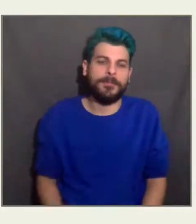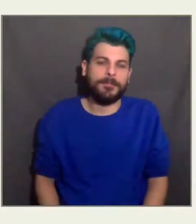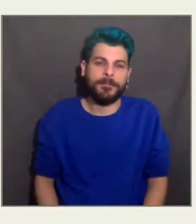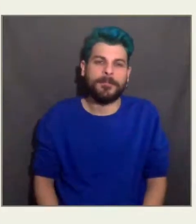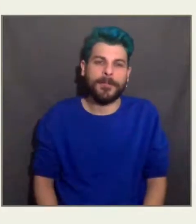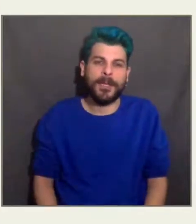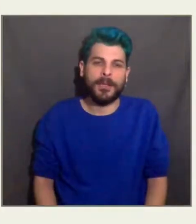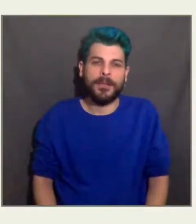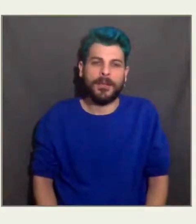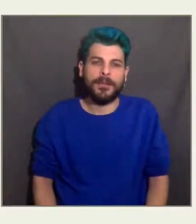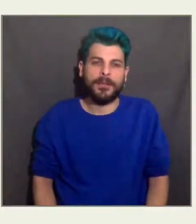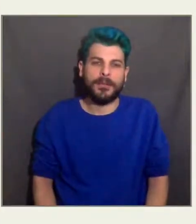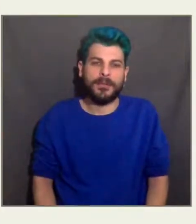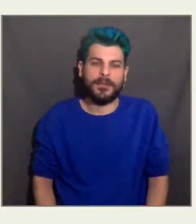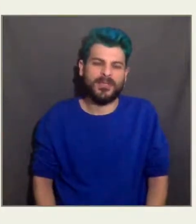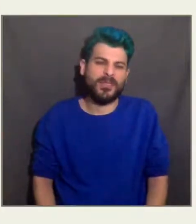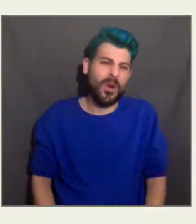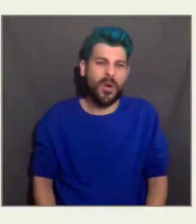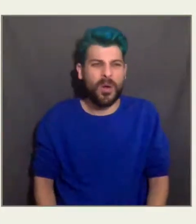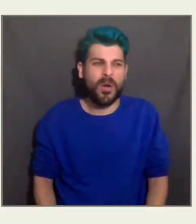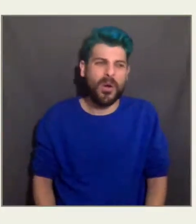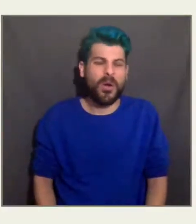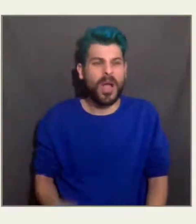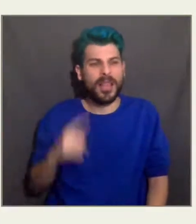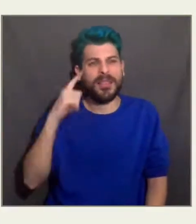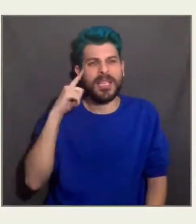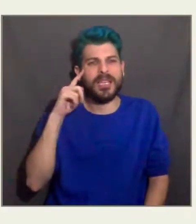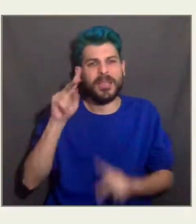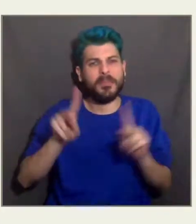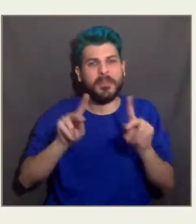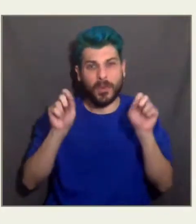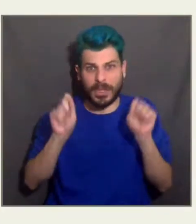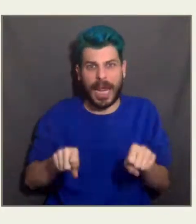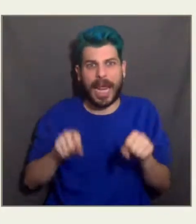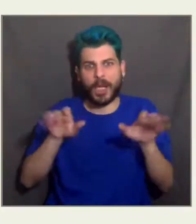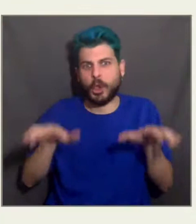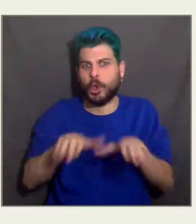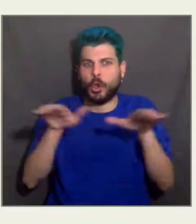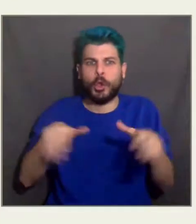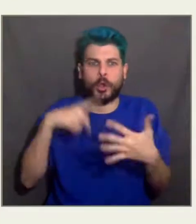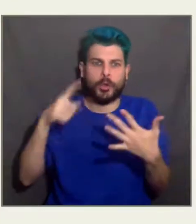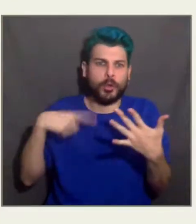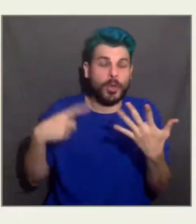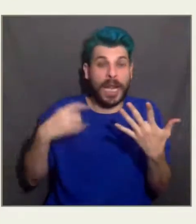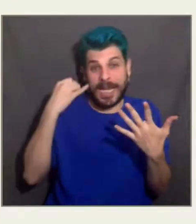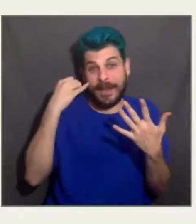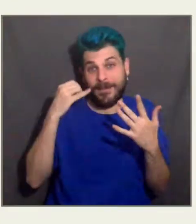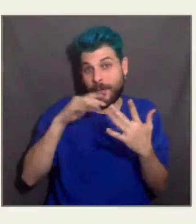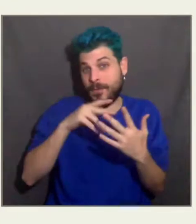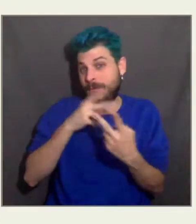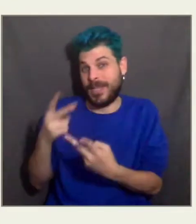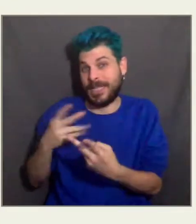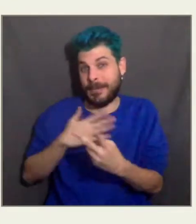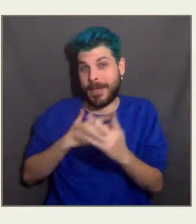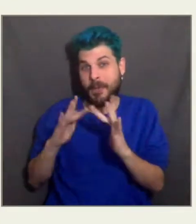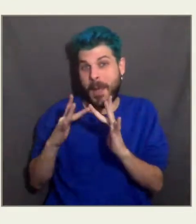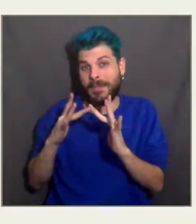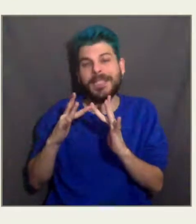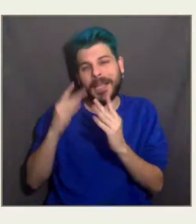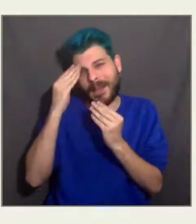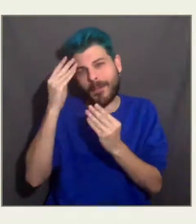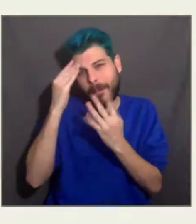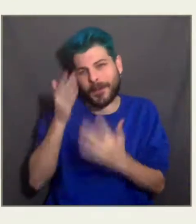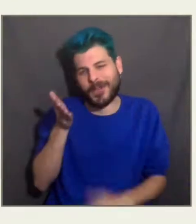there's a lot of things that people can do. And if they go to my website, they'll be listed there. Thank you. Well, I